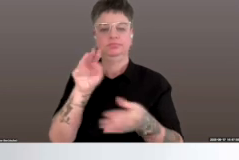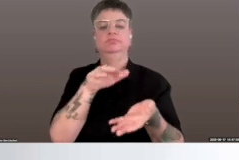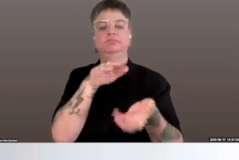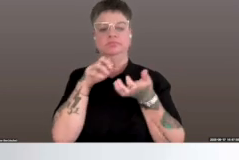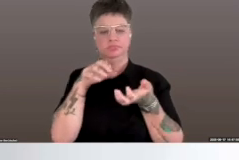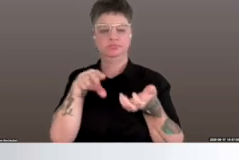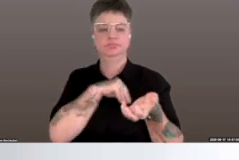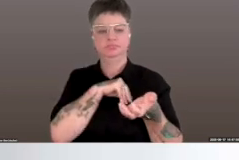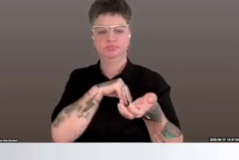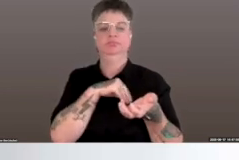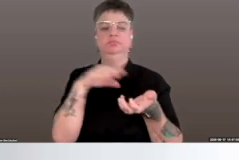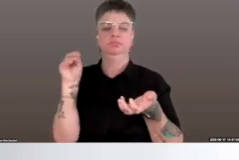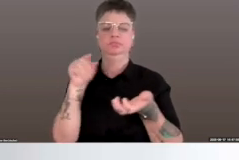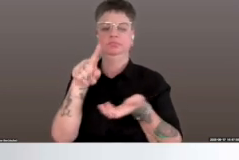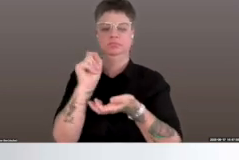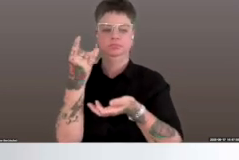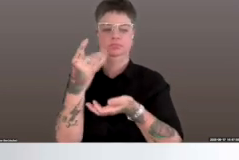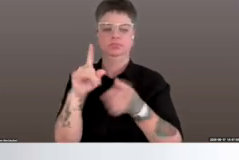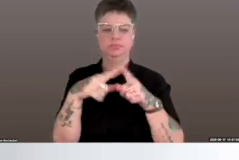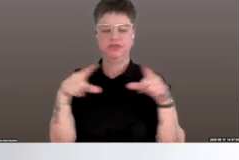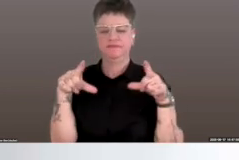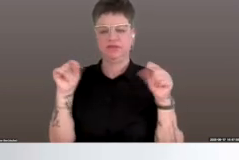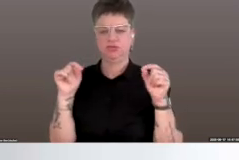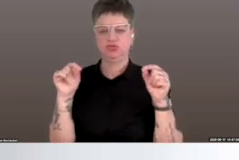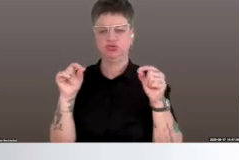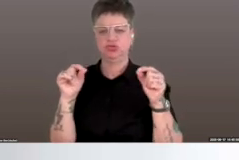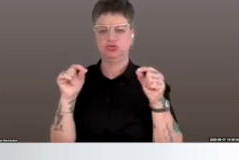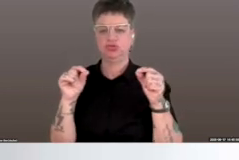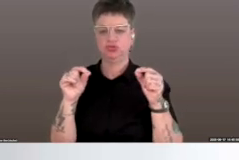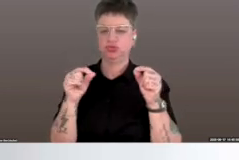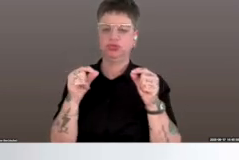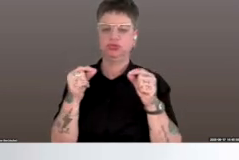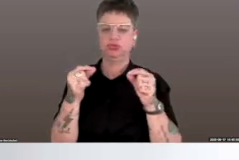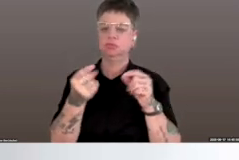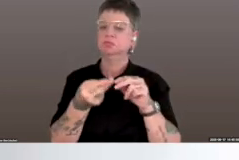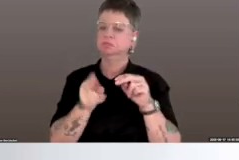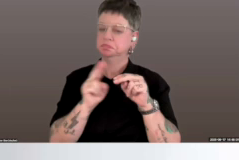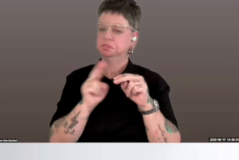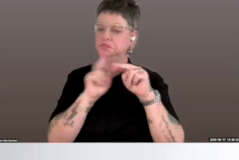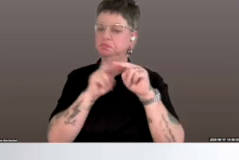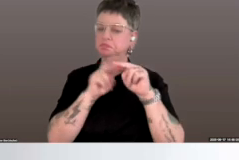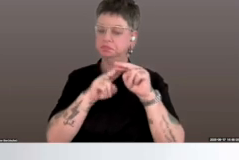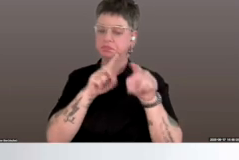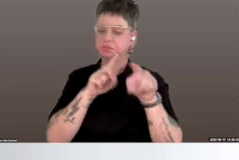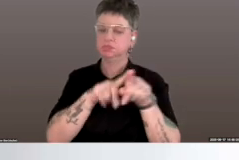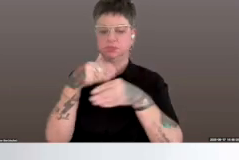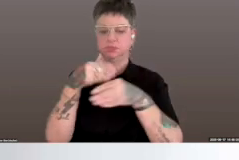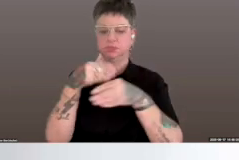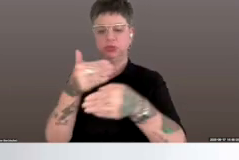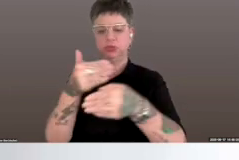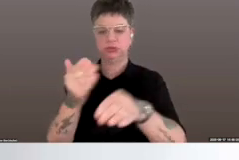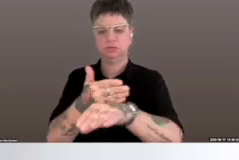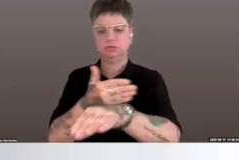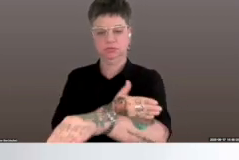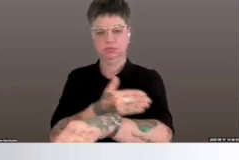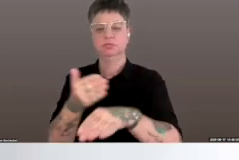vouchers. The number of vouchers redeemed increases as processing progresses. ISEF is